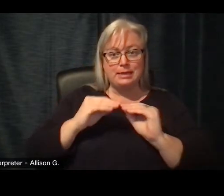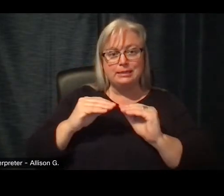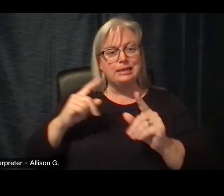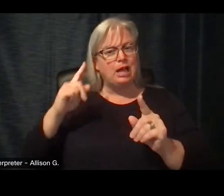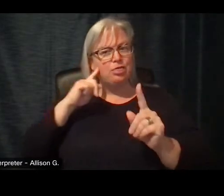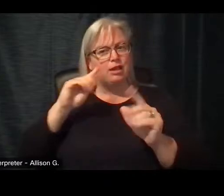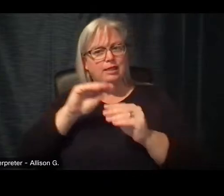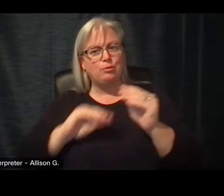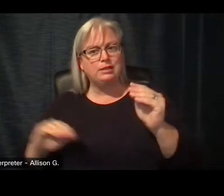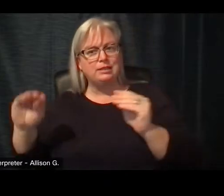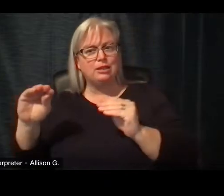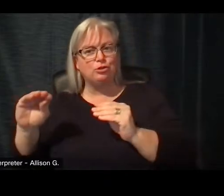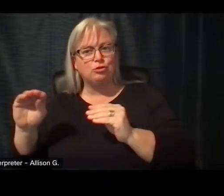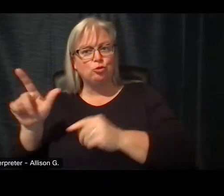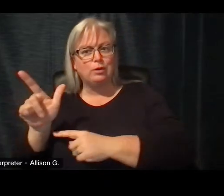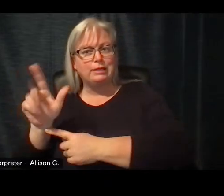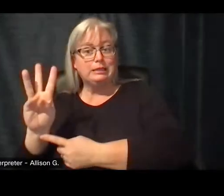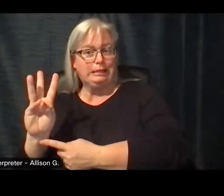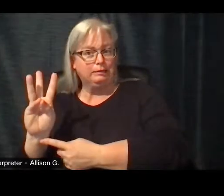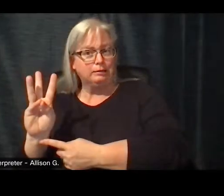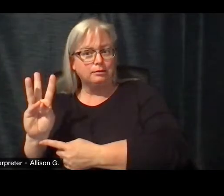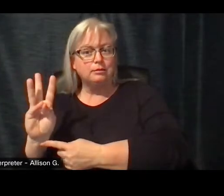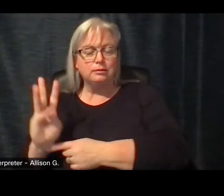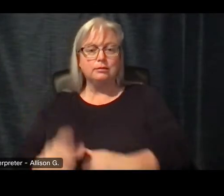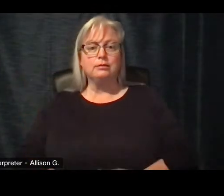under 26, but